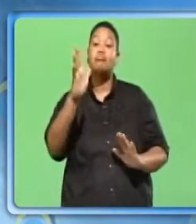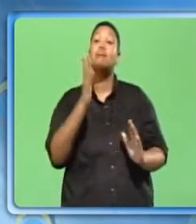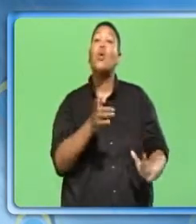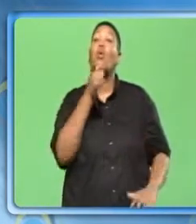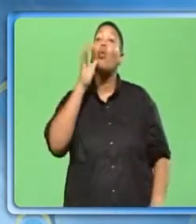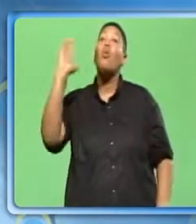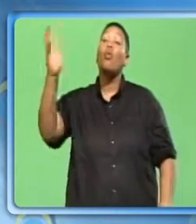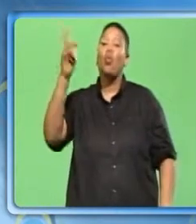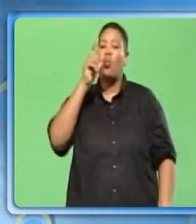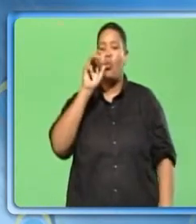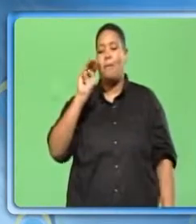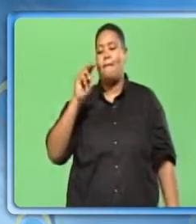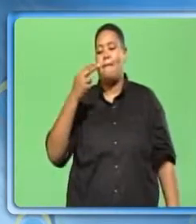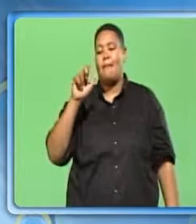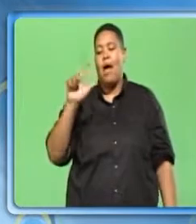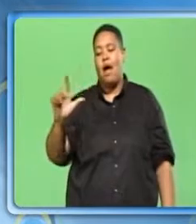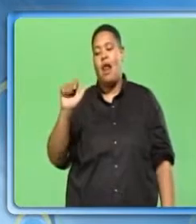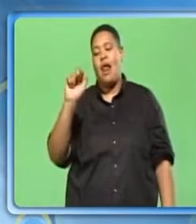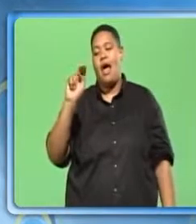narrator, Michael Anthony.